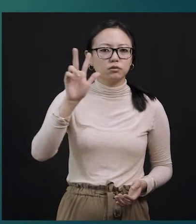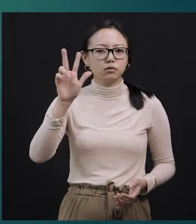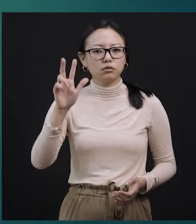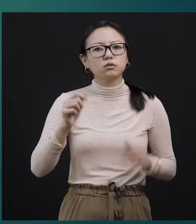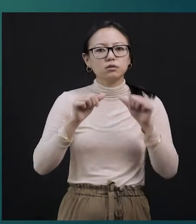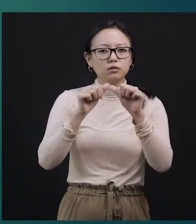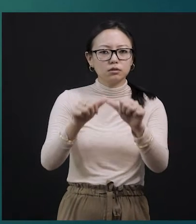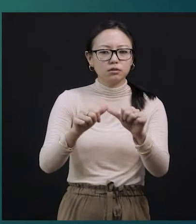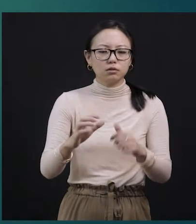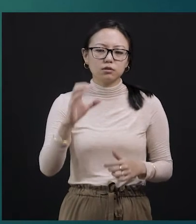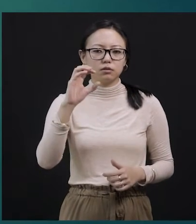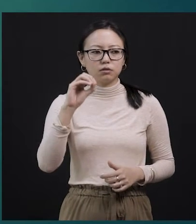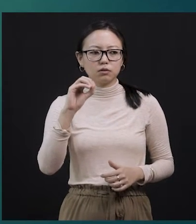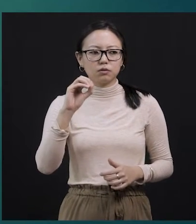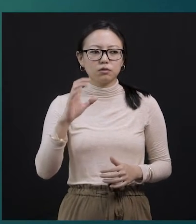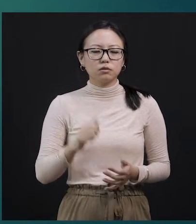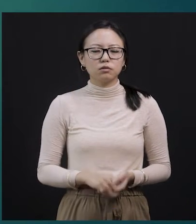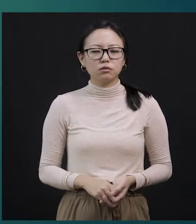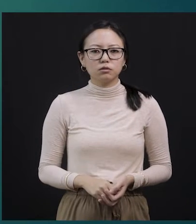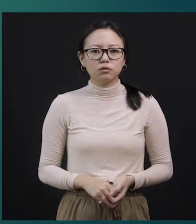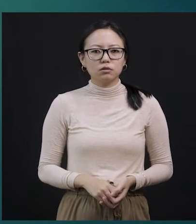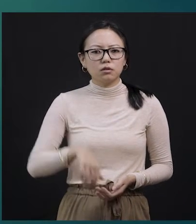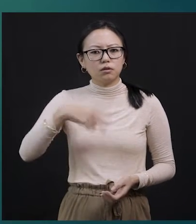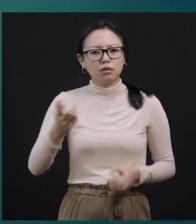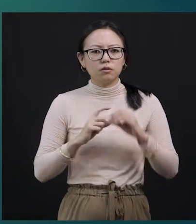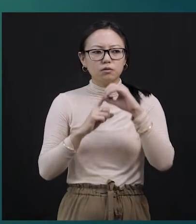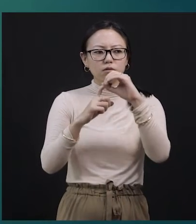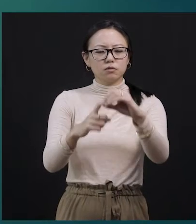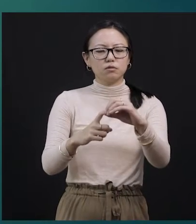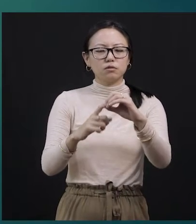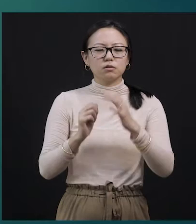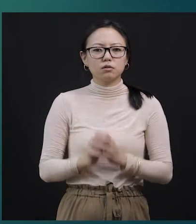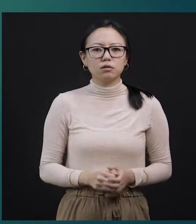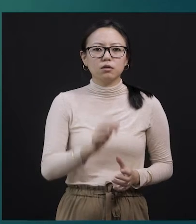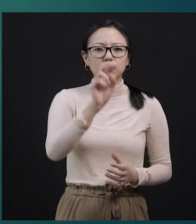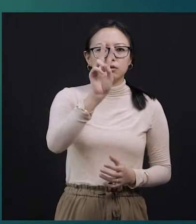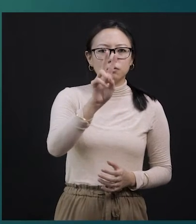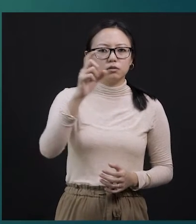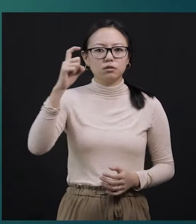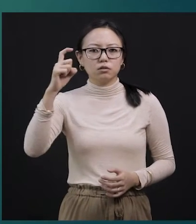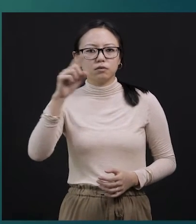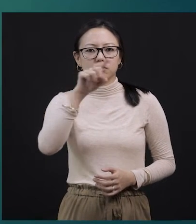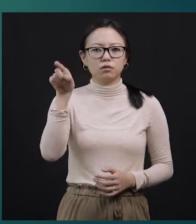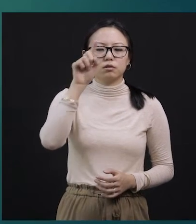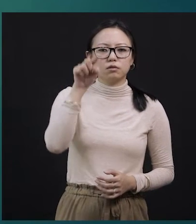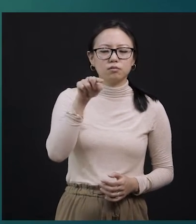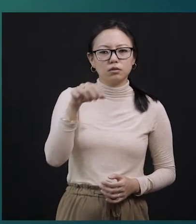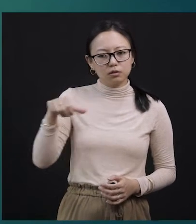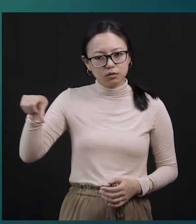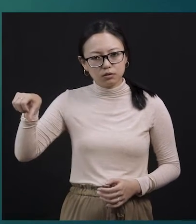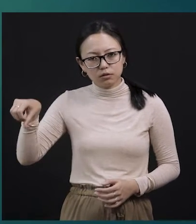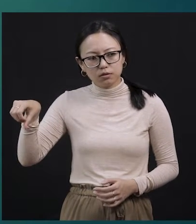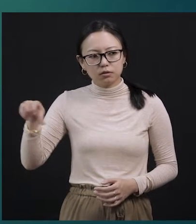be 0 out here, all right? Okay, then the next question you have 27 divided by